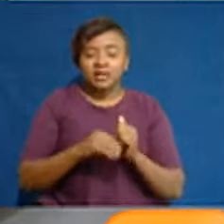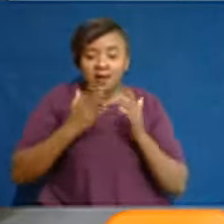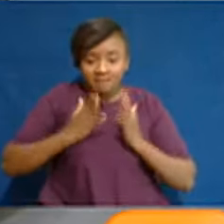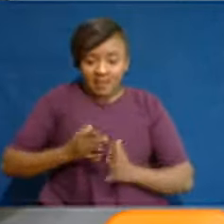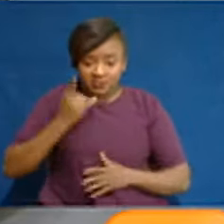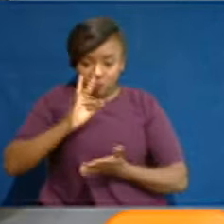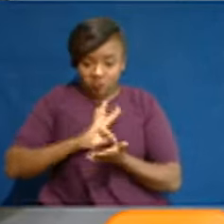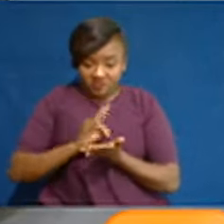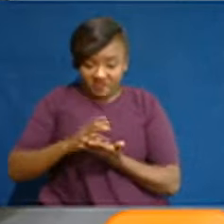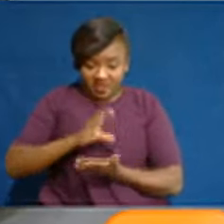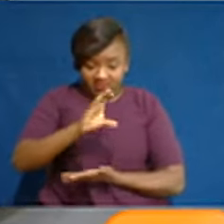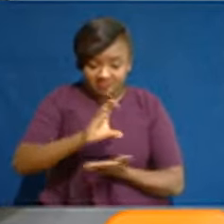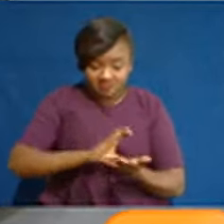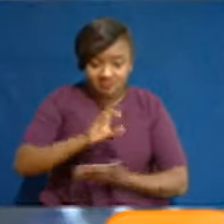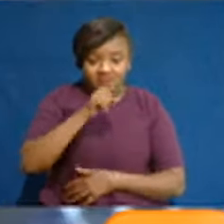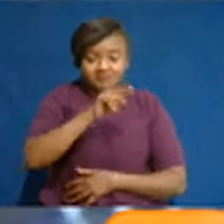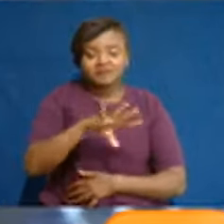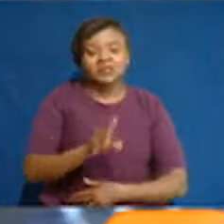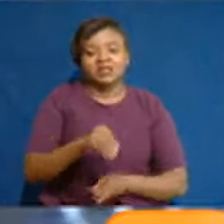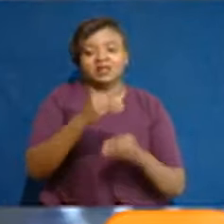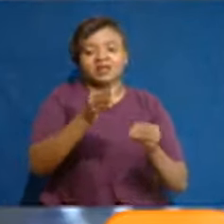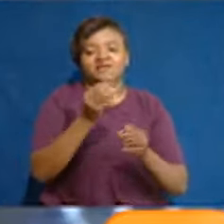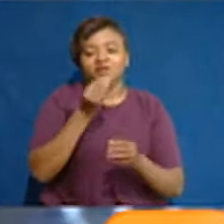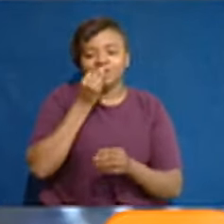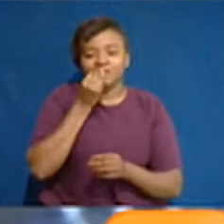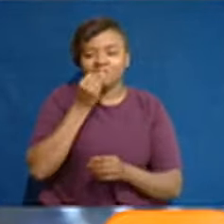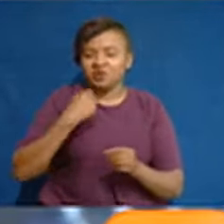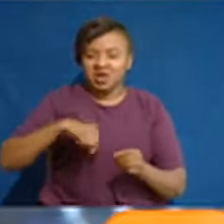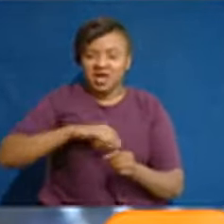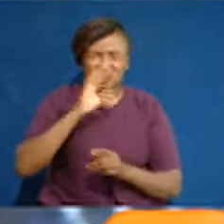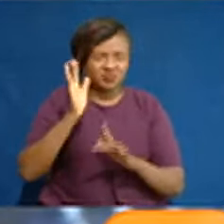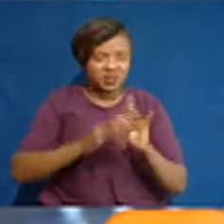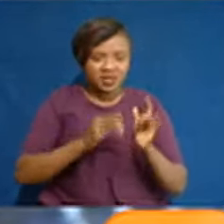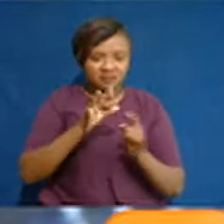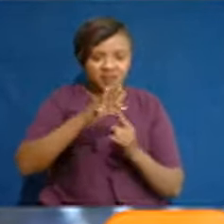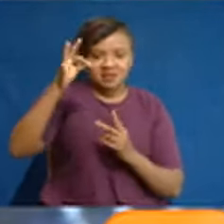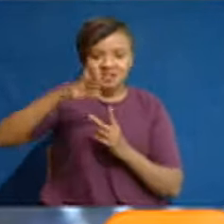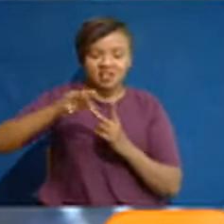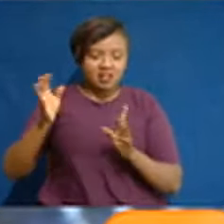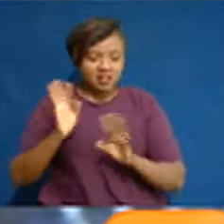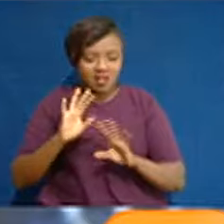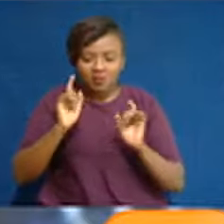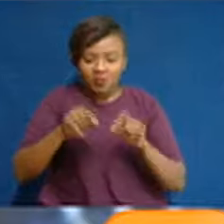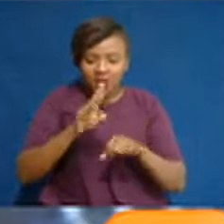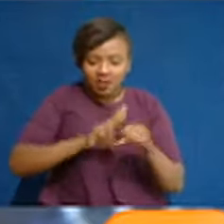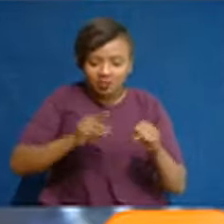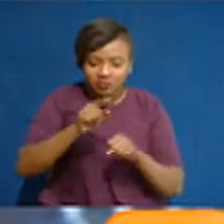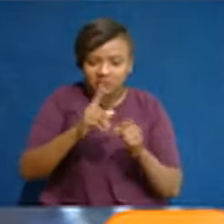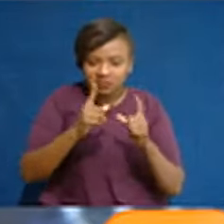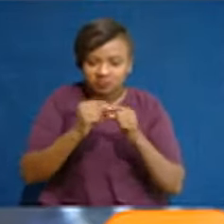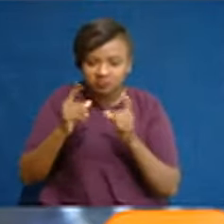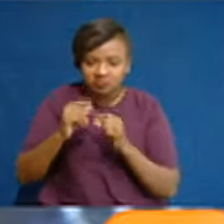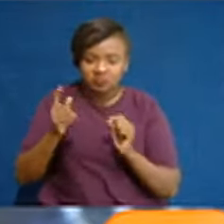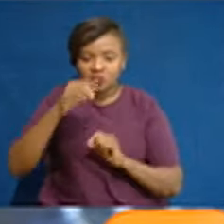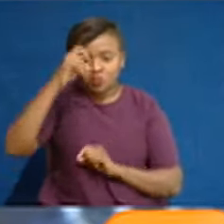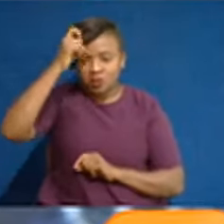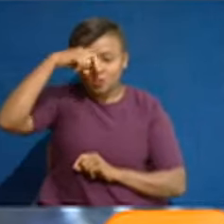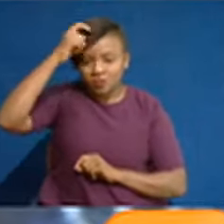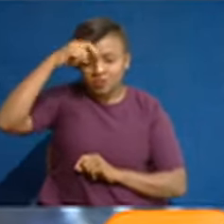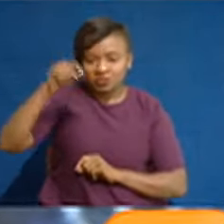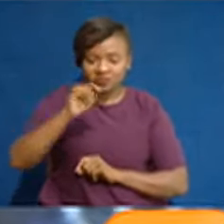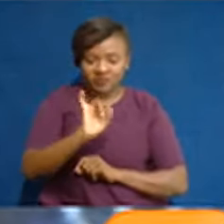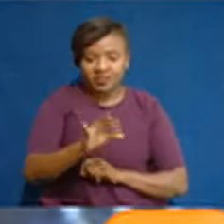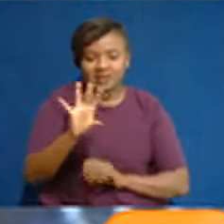right? Mm-hmm. And I think, you know, we can't be selective in that wisdom, if we can use the term wisdom for that analysis, because if